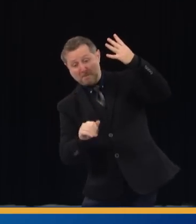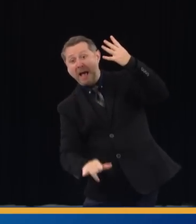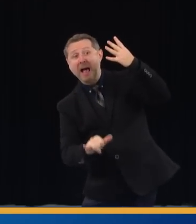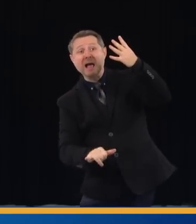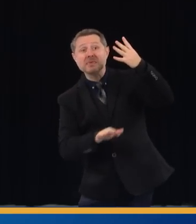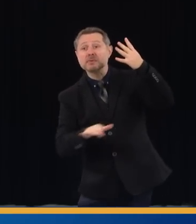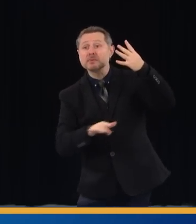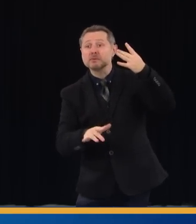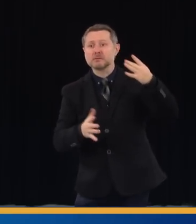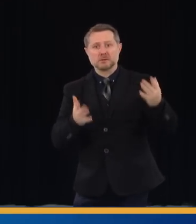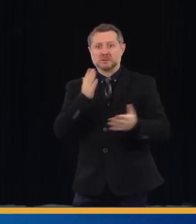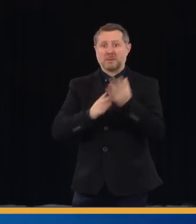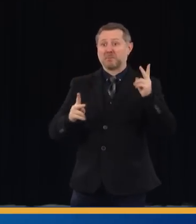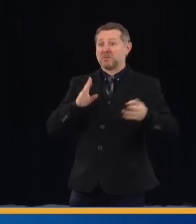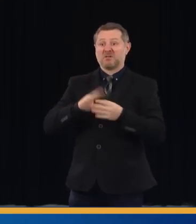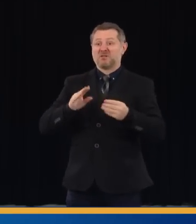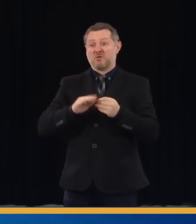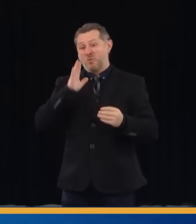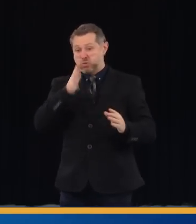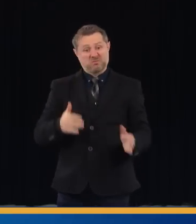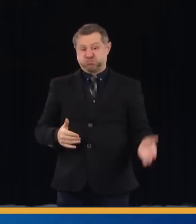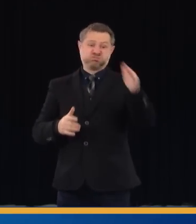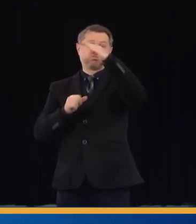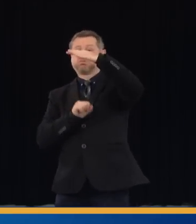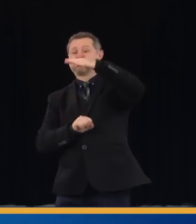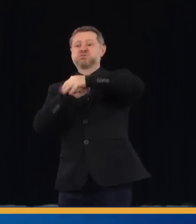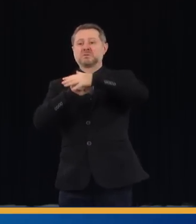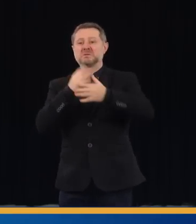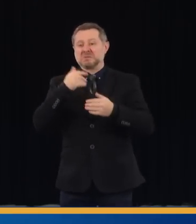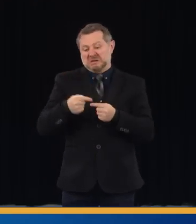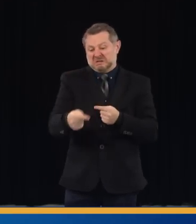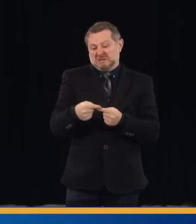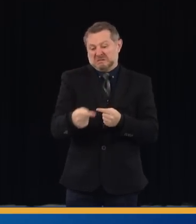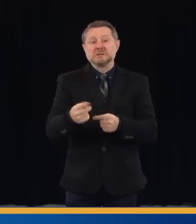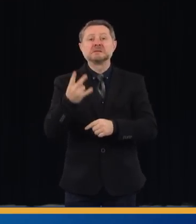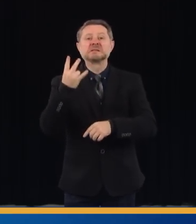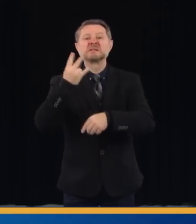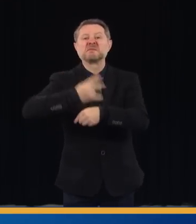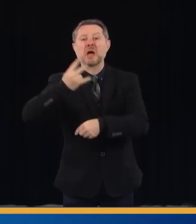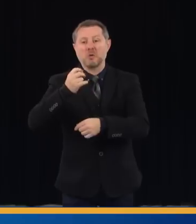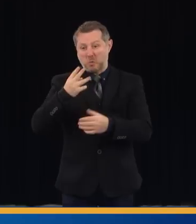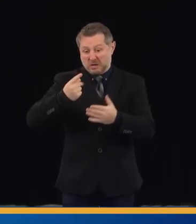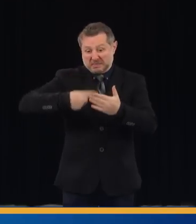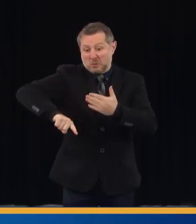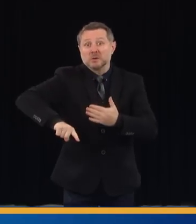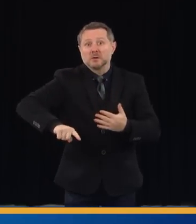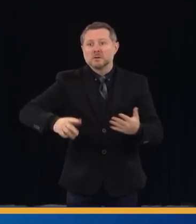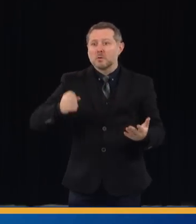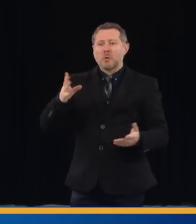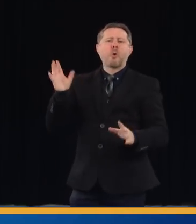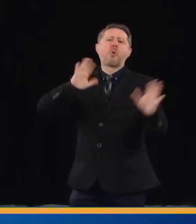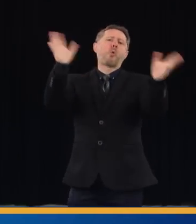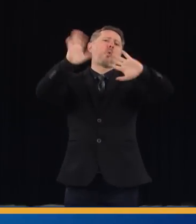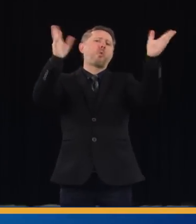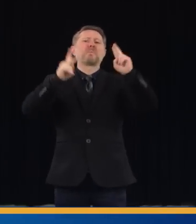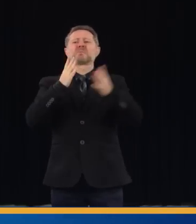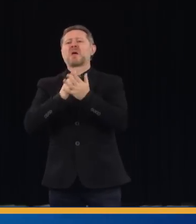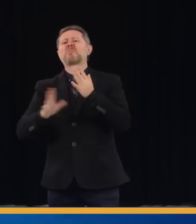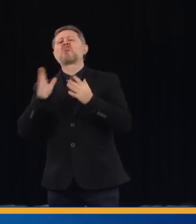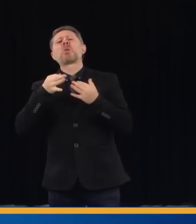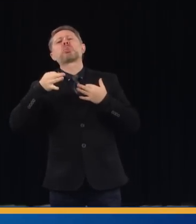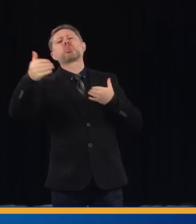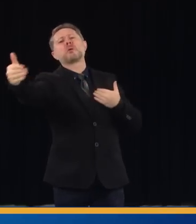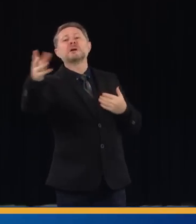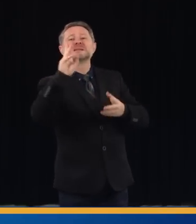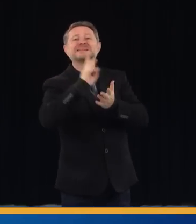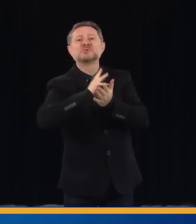days. You can have people who say the apex won't come for 6 weeks. You have that